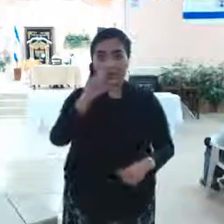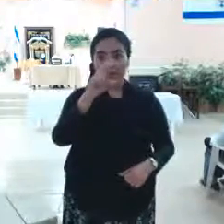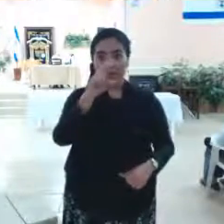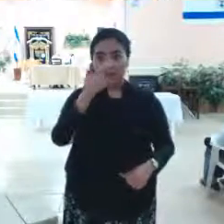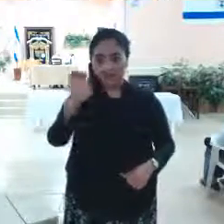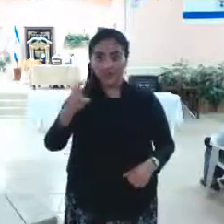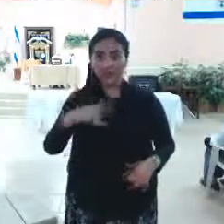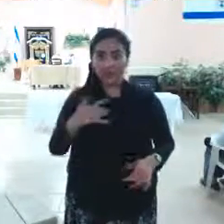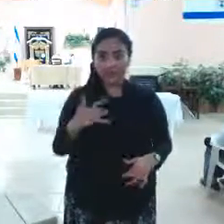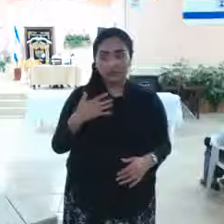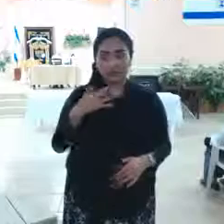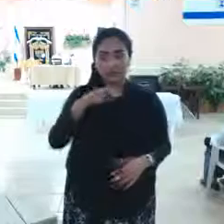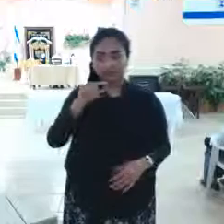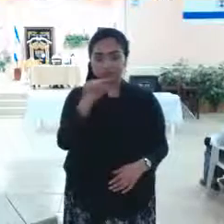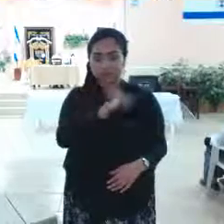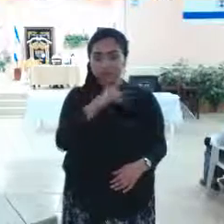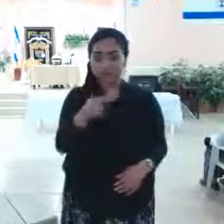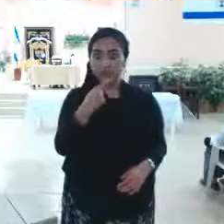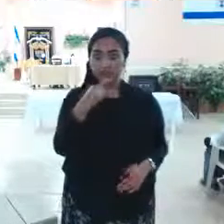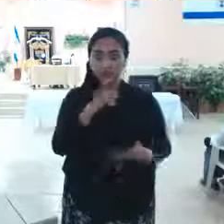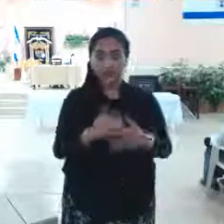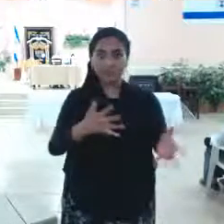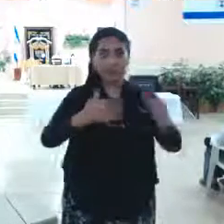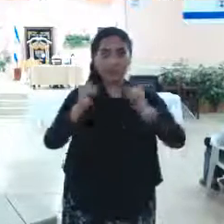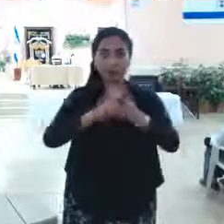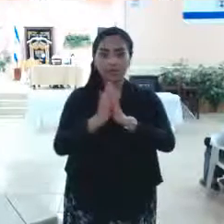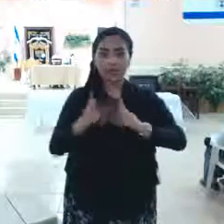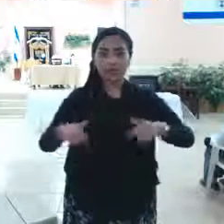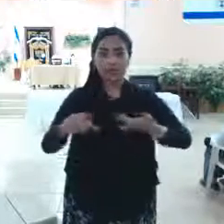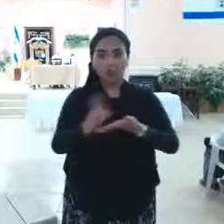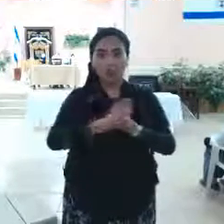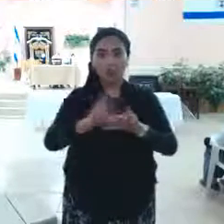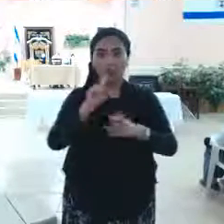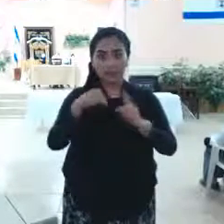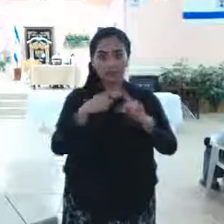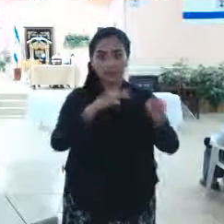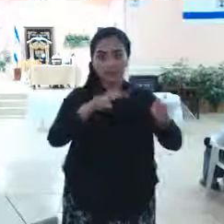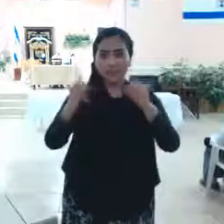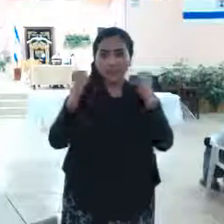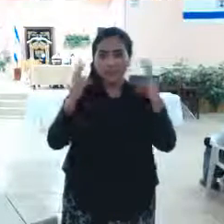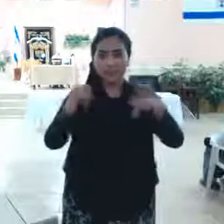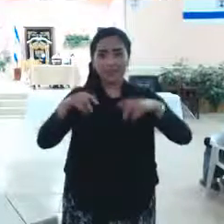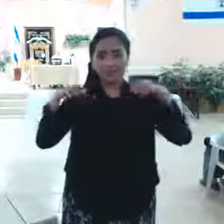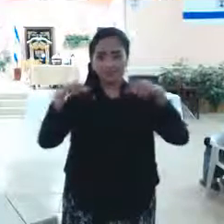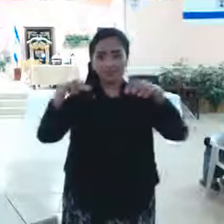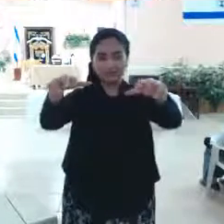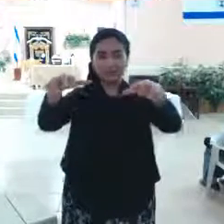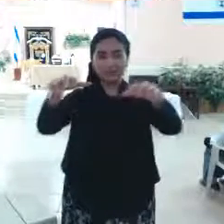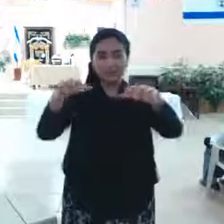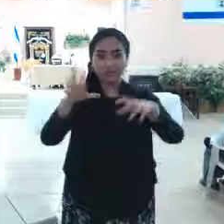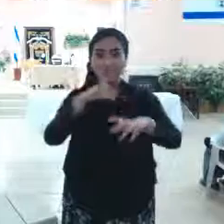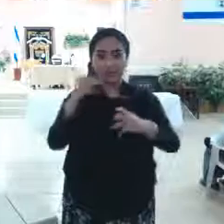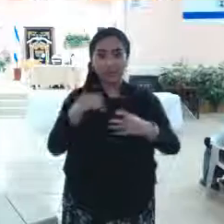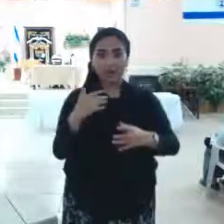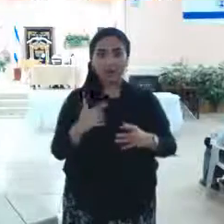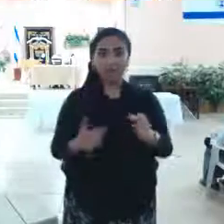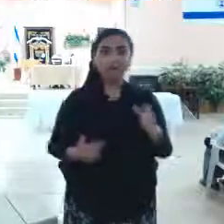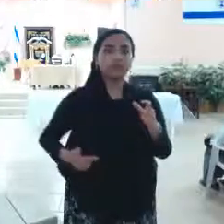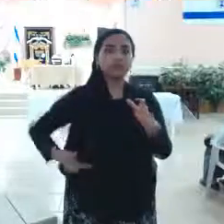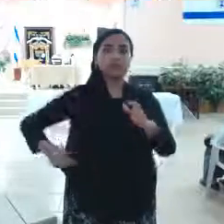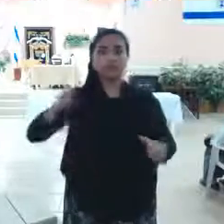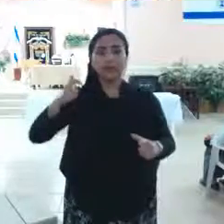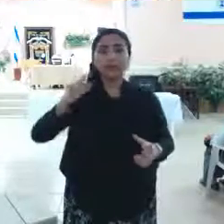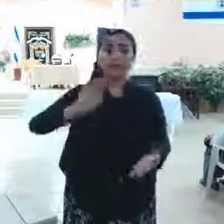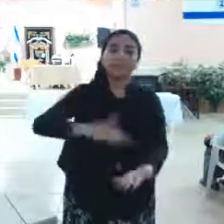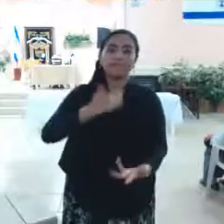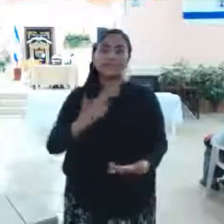and the Levites, they felt guilty. And it says that they sanctified themselves right away once they saw the multitudes. And it